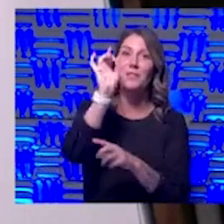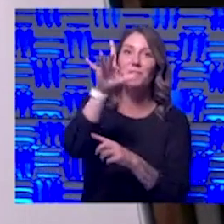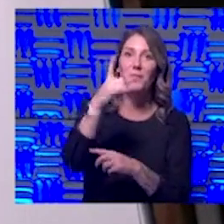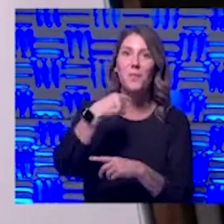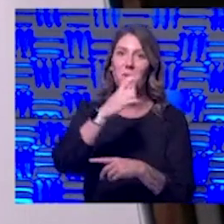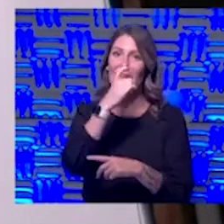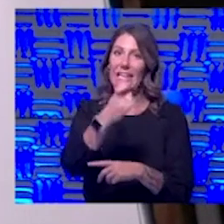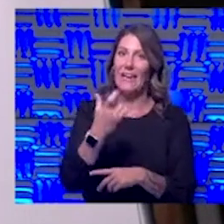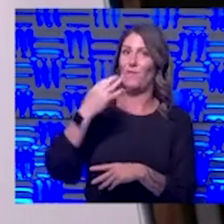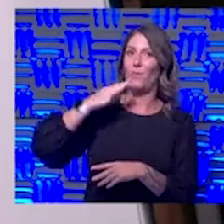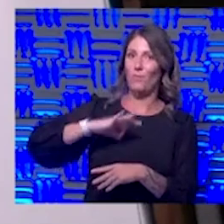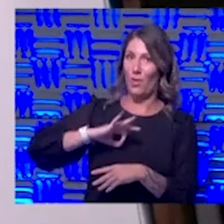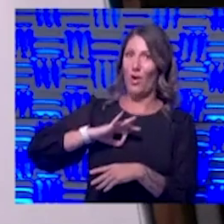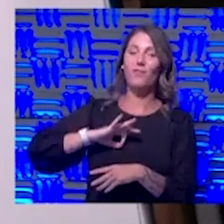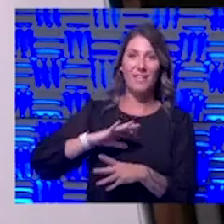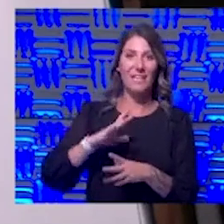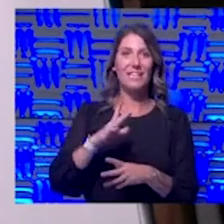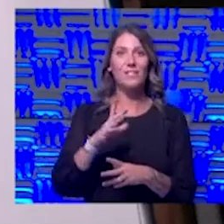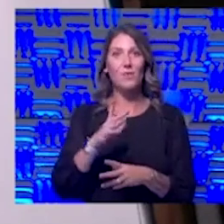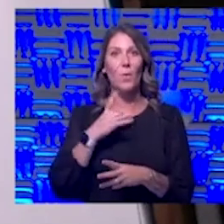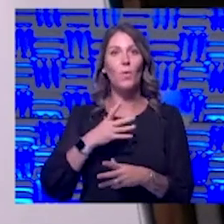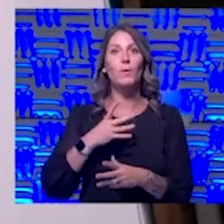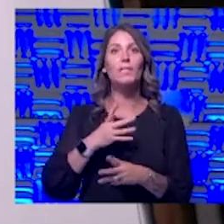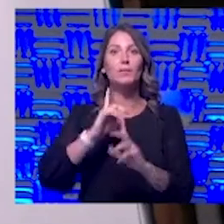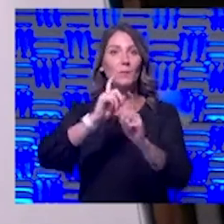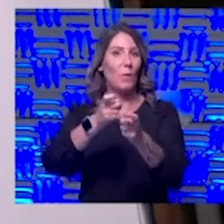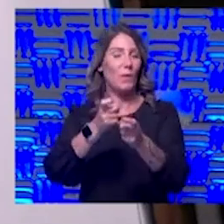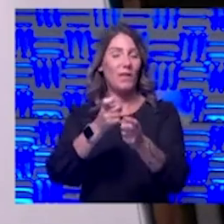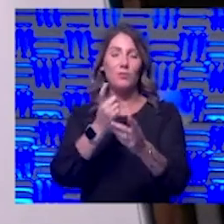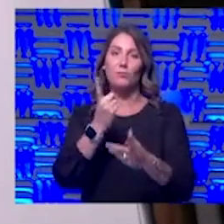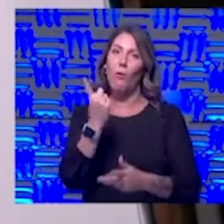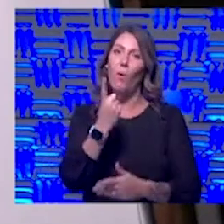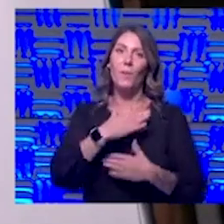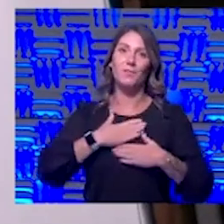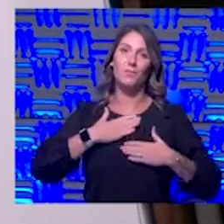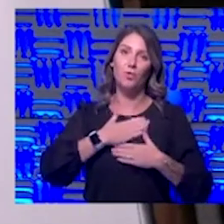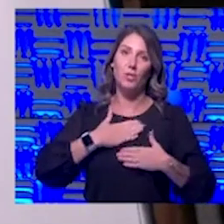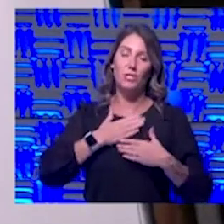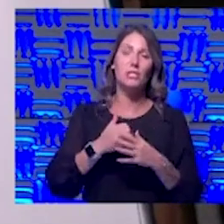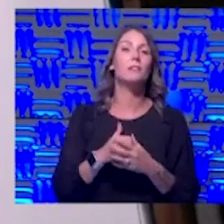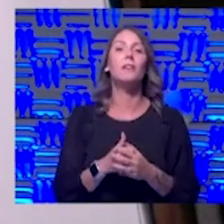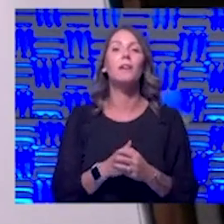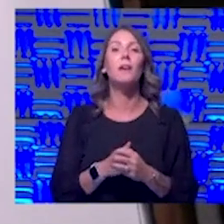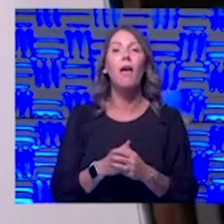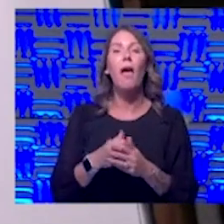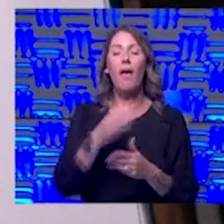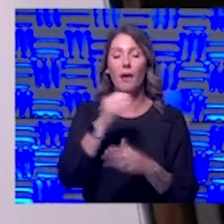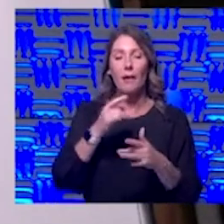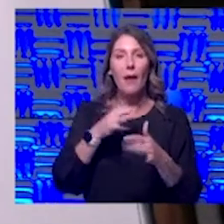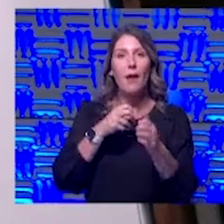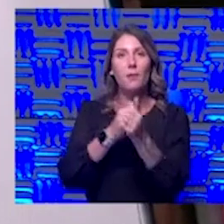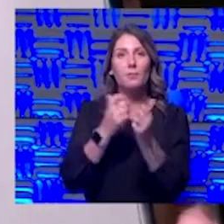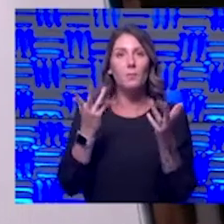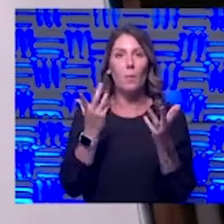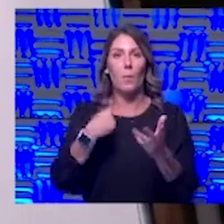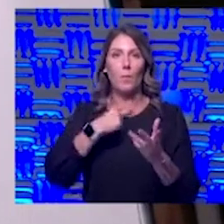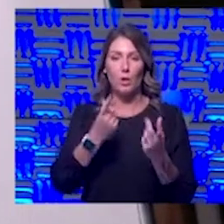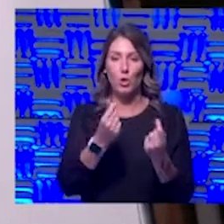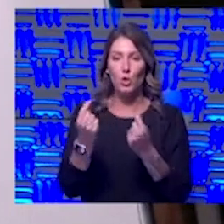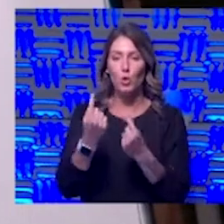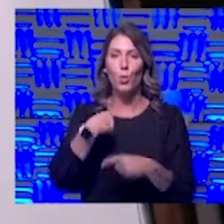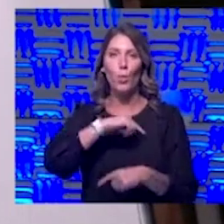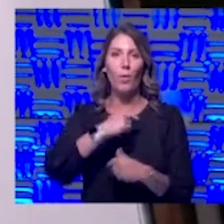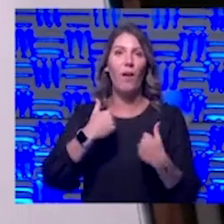nonprofit organization. Donations are always appreciated. But also updates on what we're doing. We have specific needs